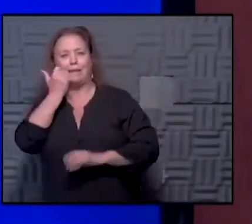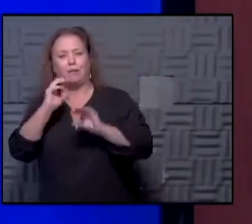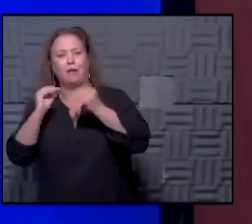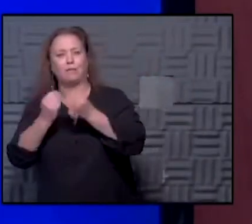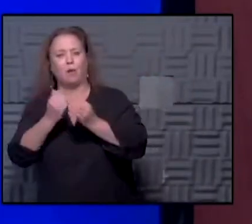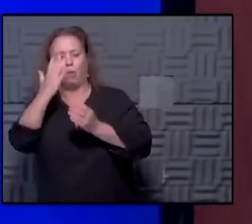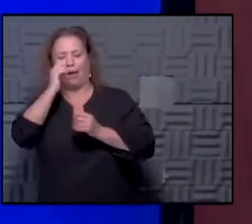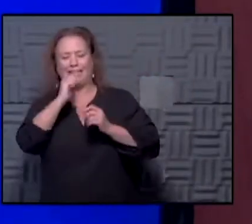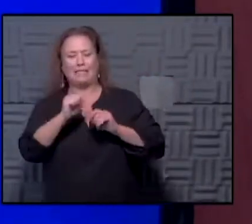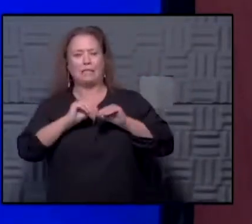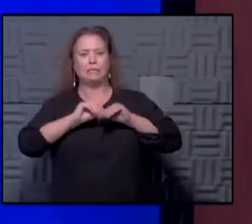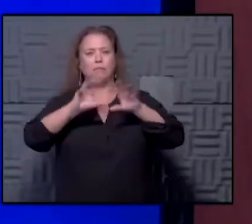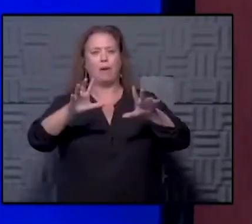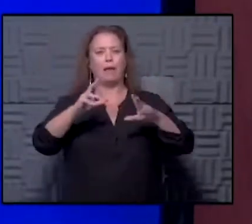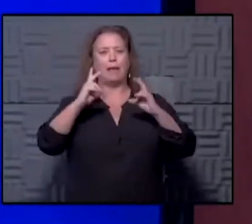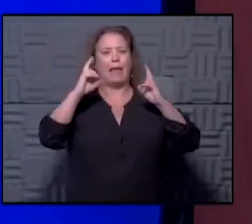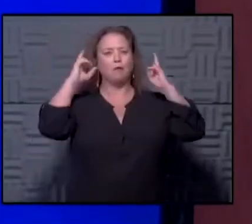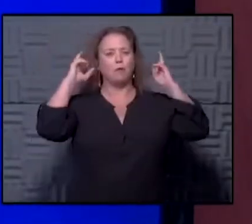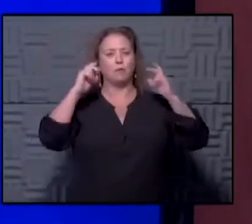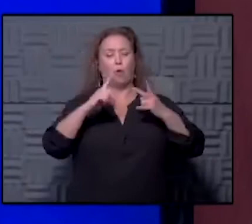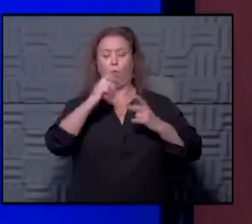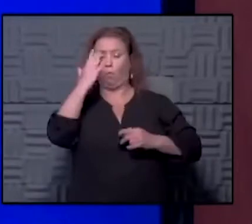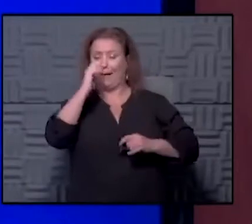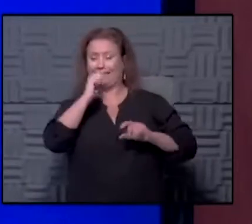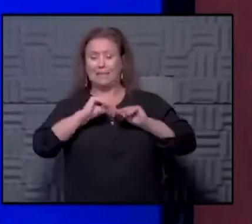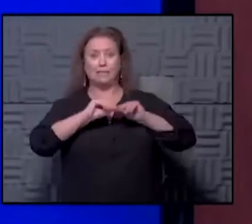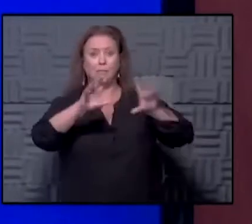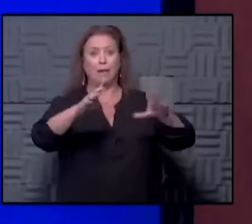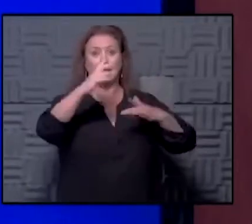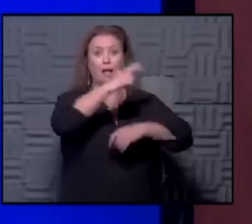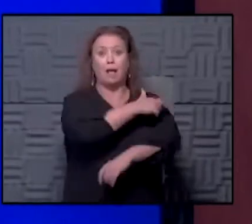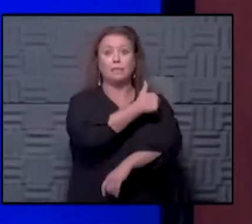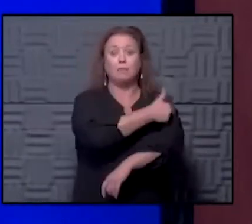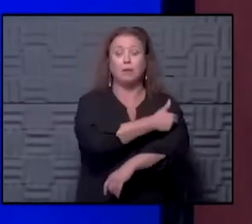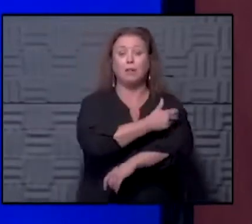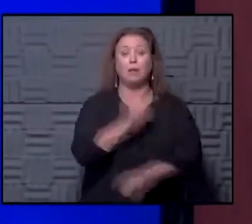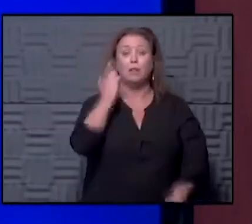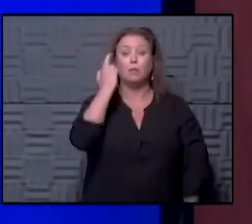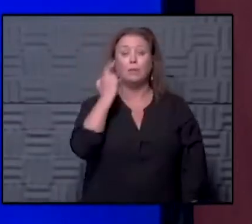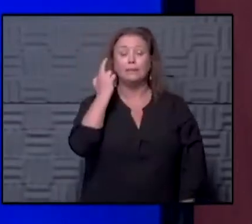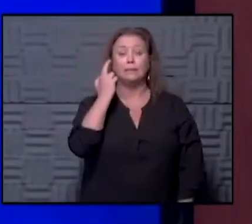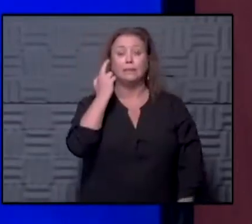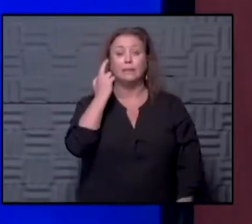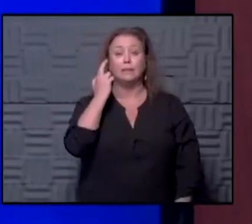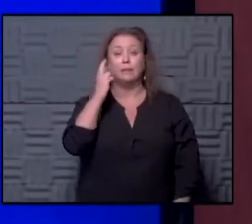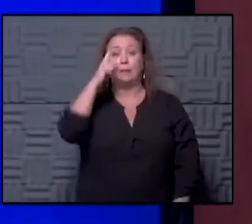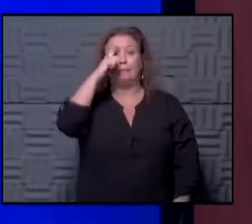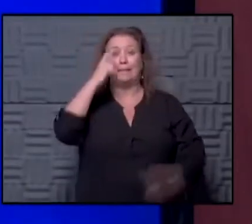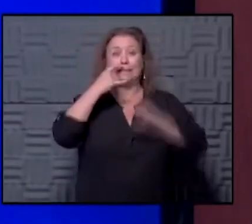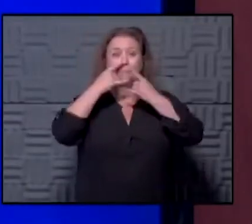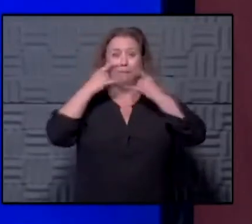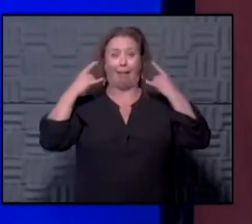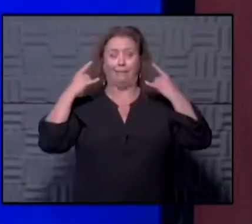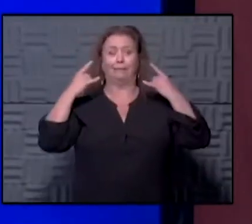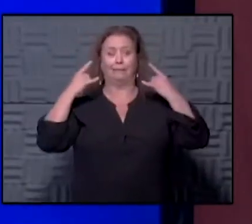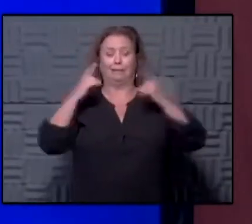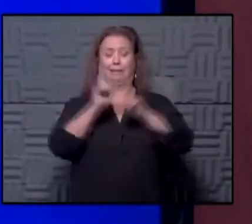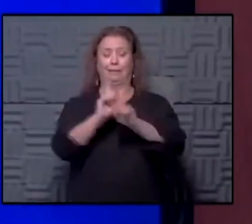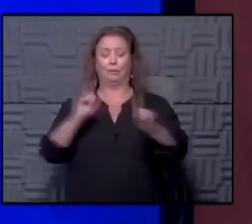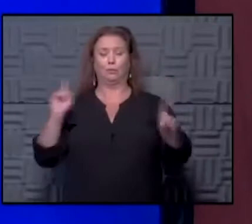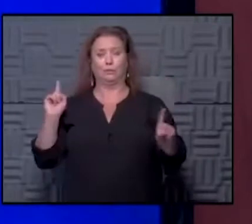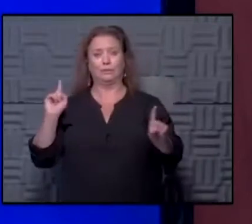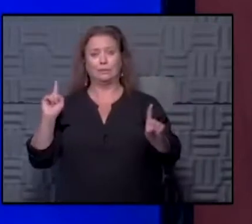at hairdressers? Why is there not spread in a hospital? The reason is very clear. It's because there's mask wearing and